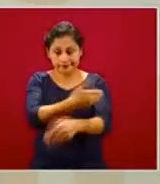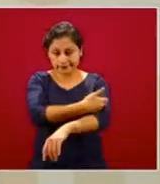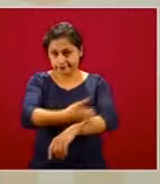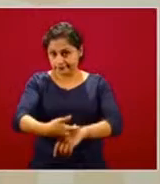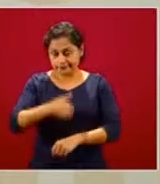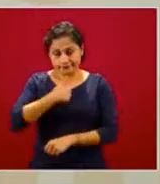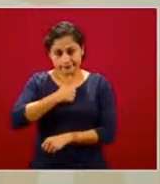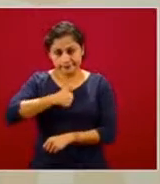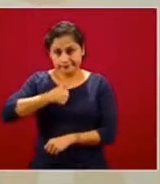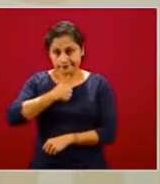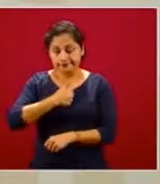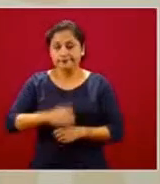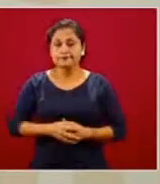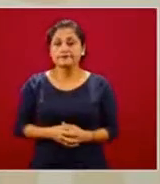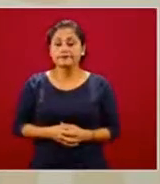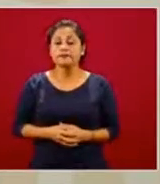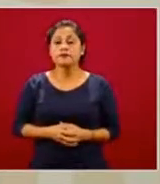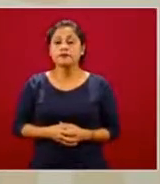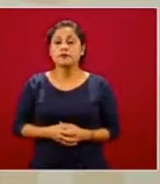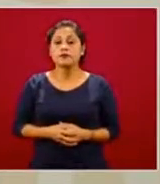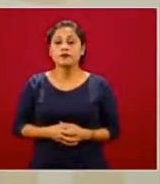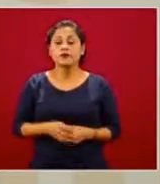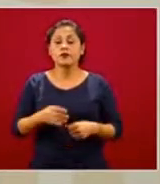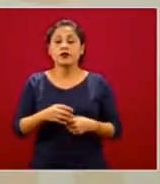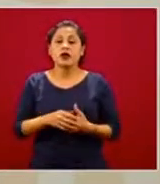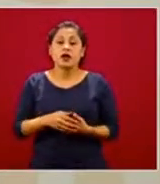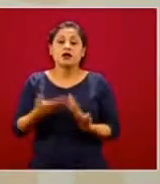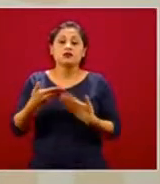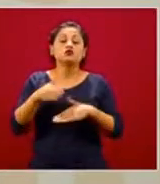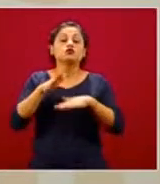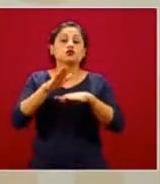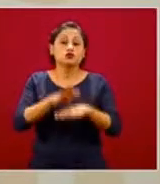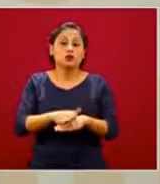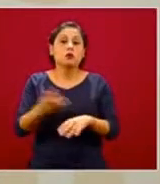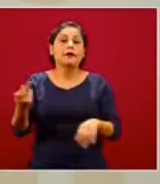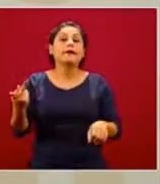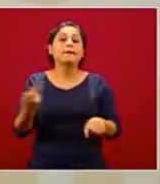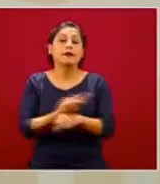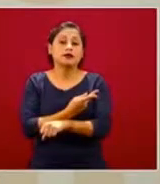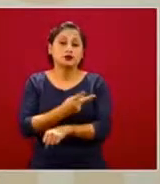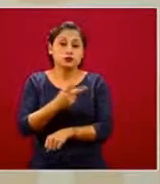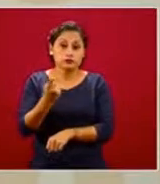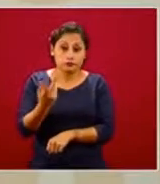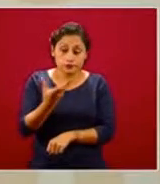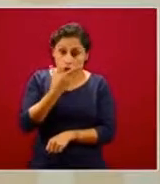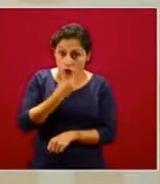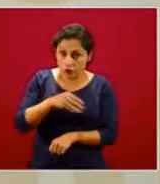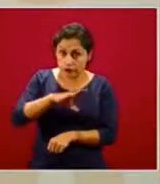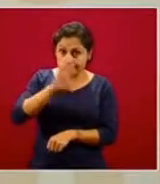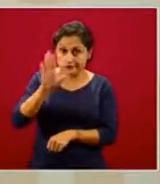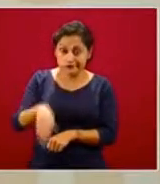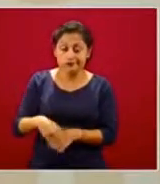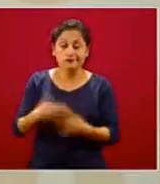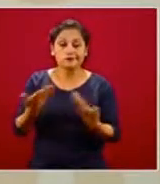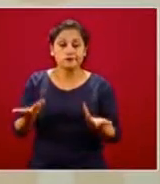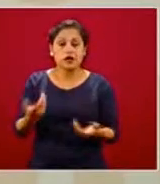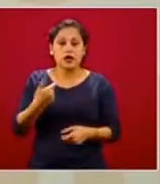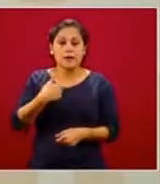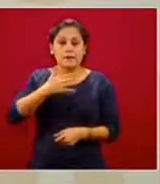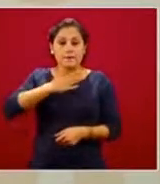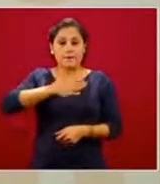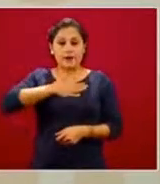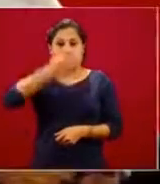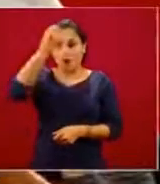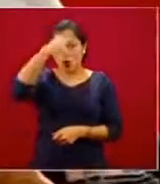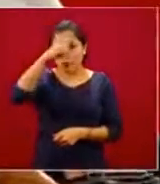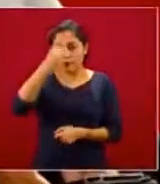regret the sentido. loss of Giovanni. Sobre las circunstancias que llevaron a este lamentable The deceso, circumstances that no led to quisiera his emitir unfortunate opinión alguna, dado death,